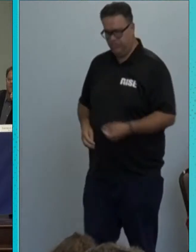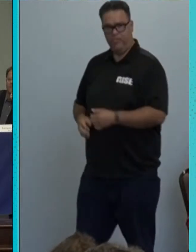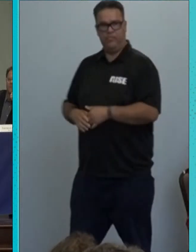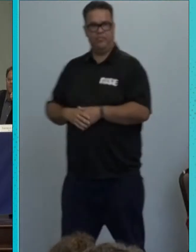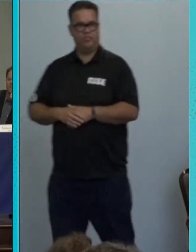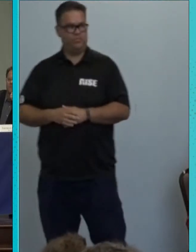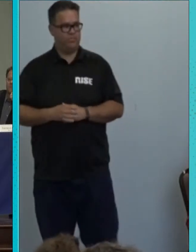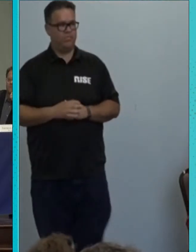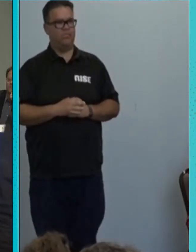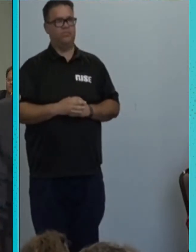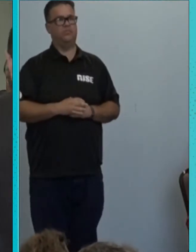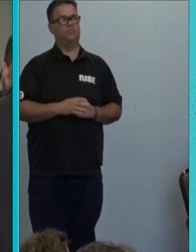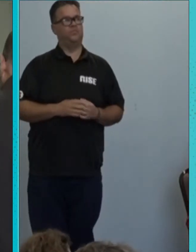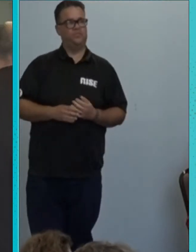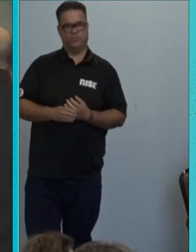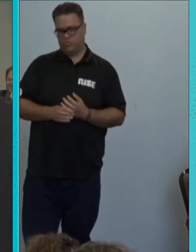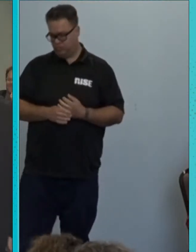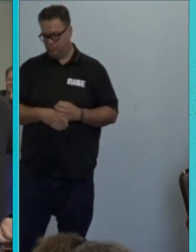Sounds good. Thank you.